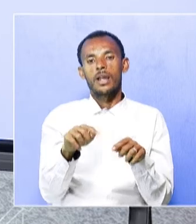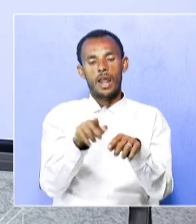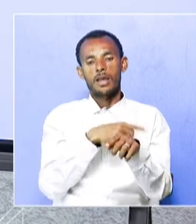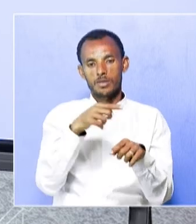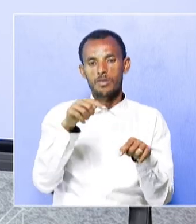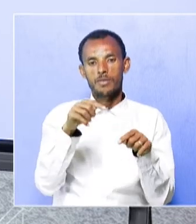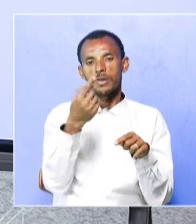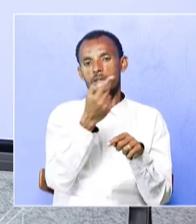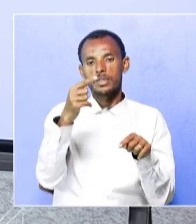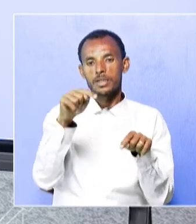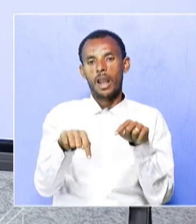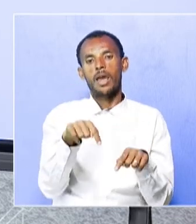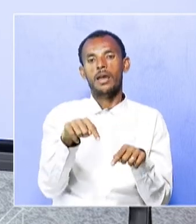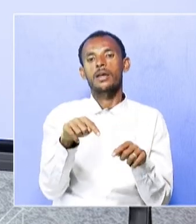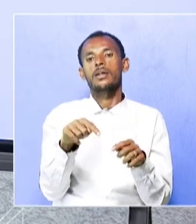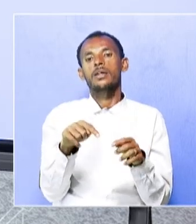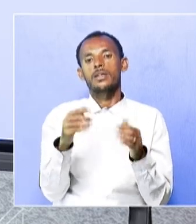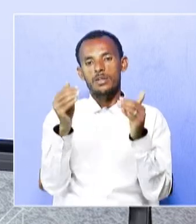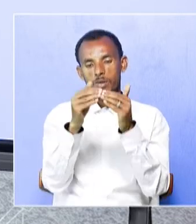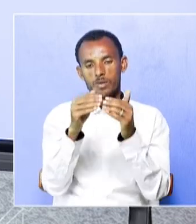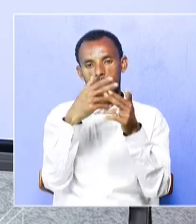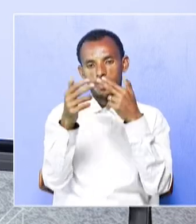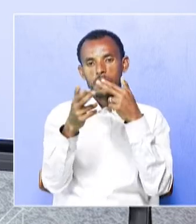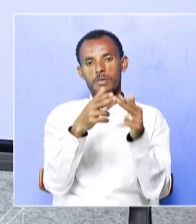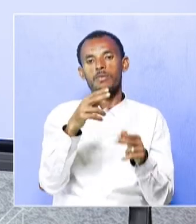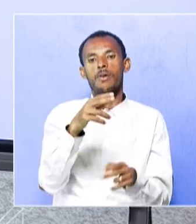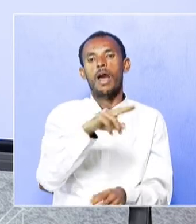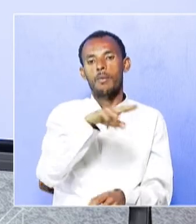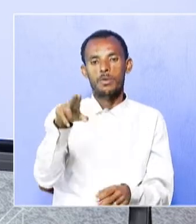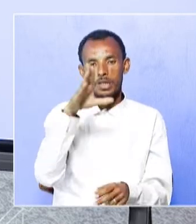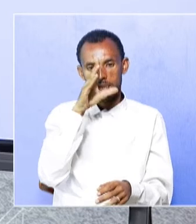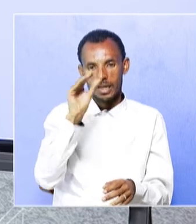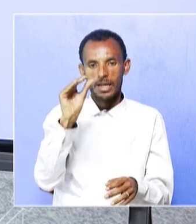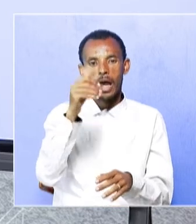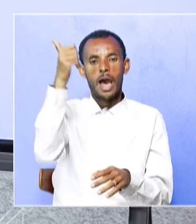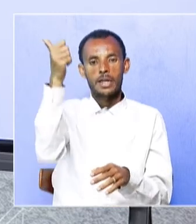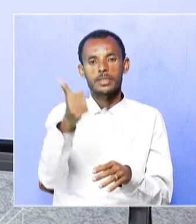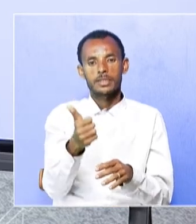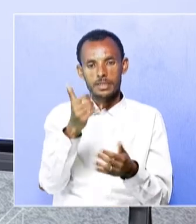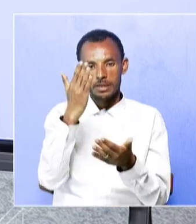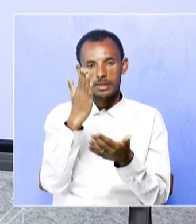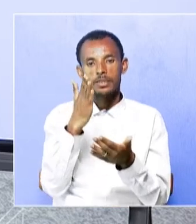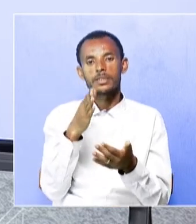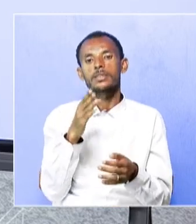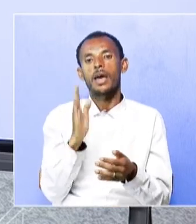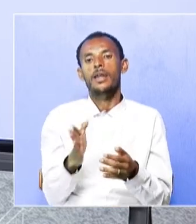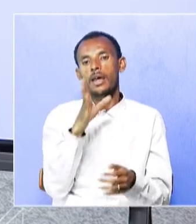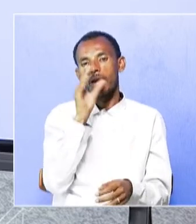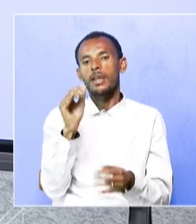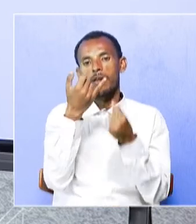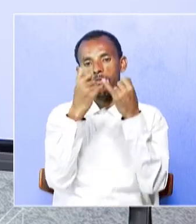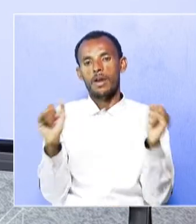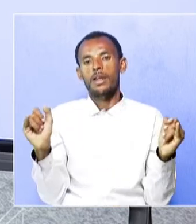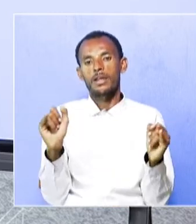each leg is equal to the product of the hypotenuse and the adjacent side into which the altitude divides the